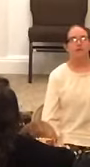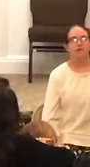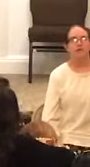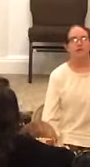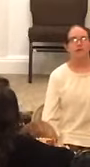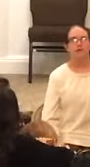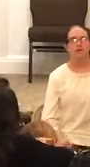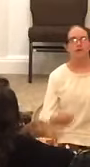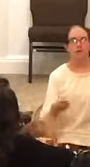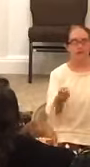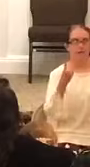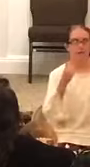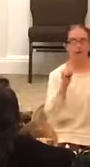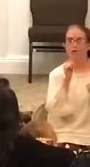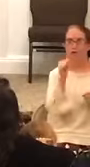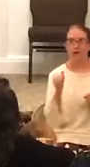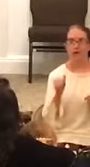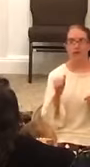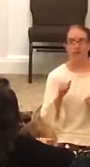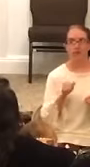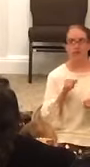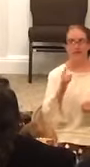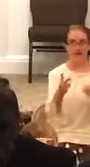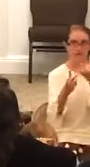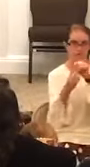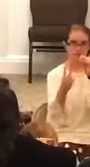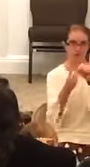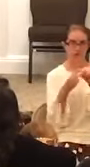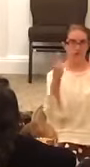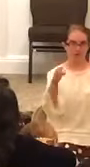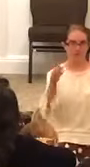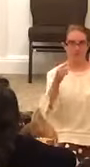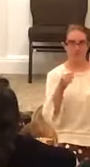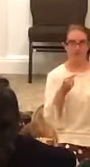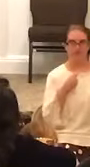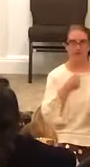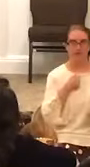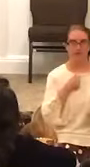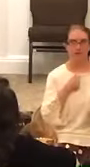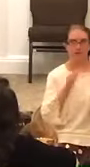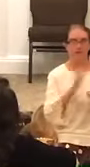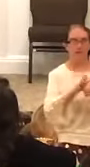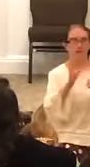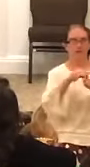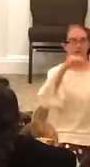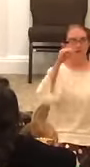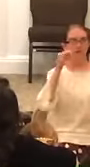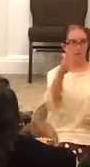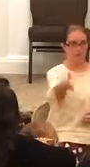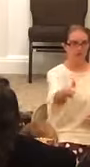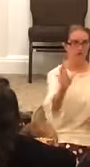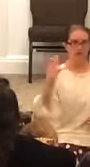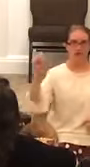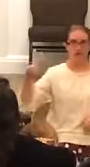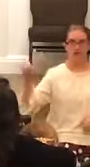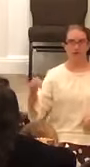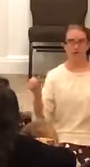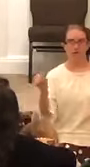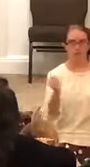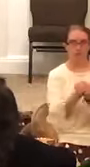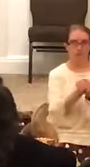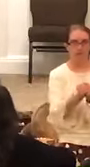Now, whether they come or whether they don't is up to them. But you know what happens to me then? When I've been filled with his spirit, I reach for them too, right along with